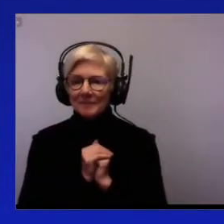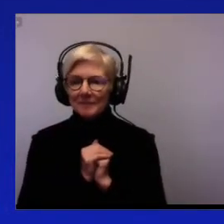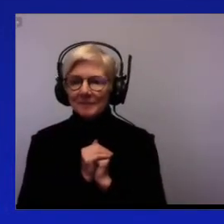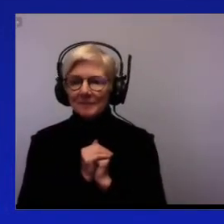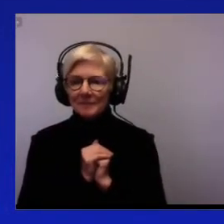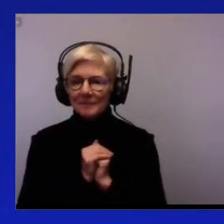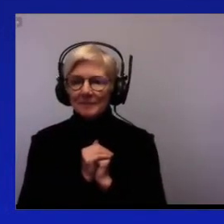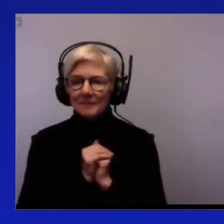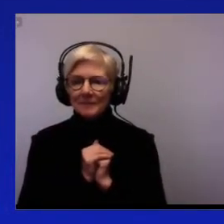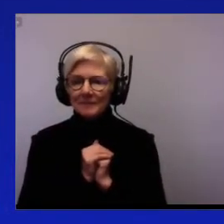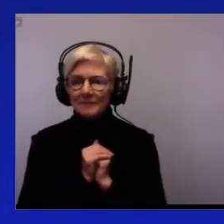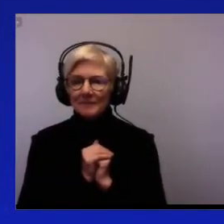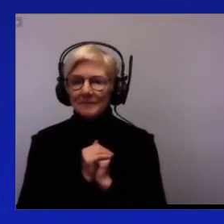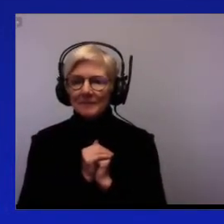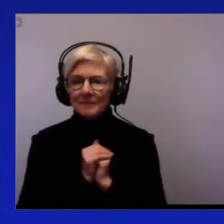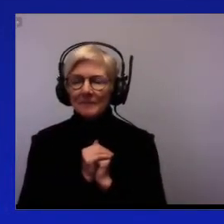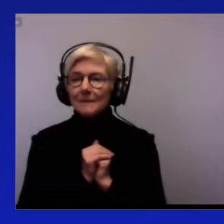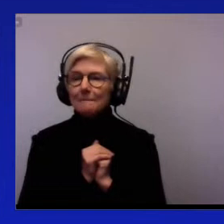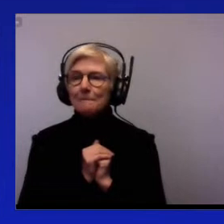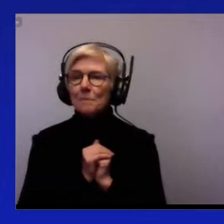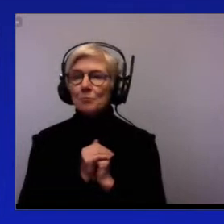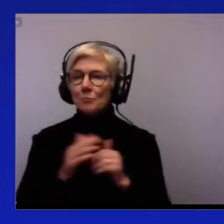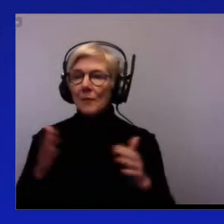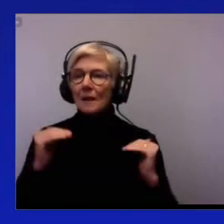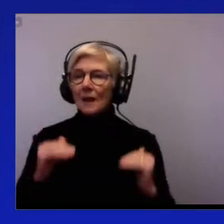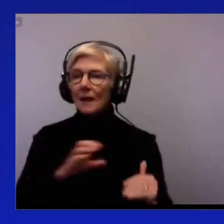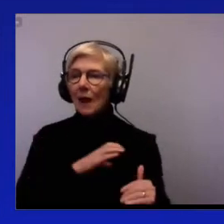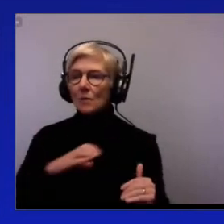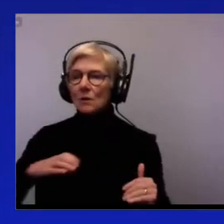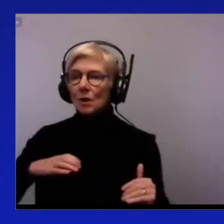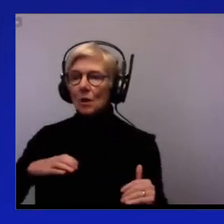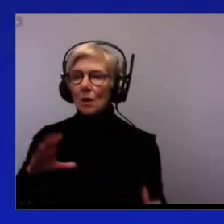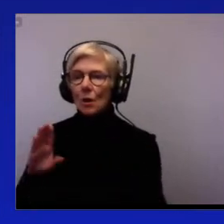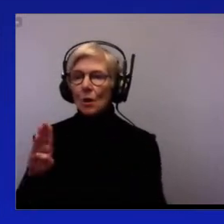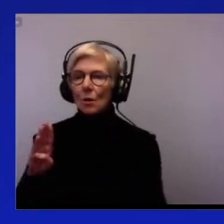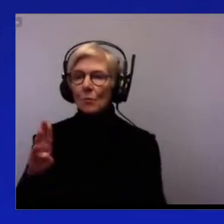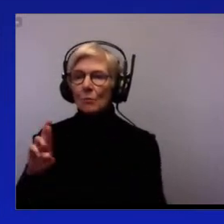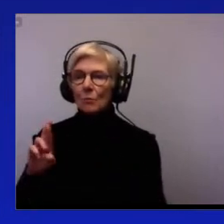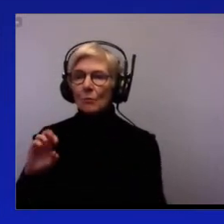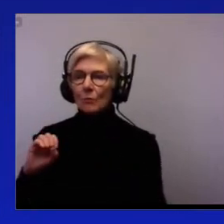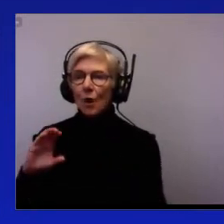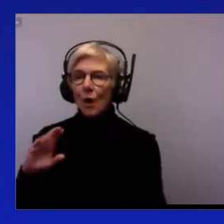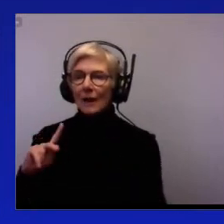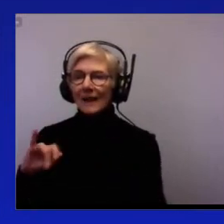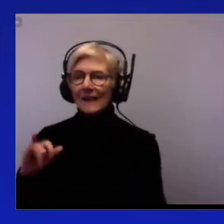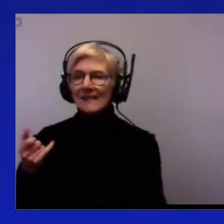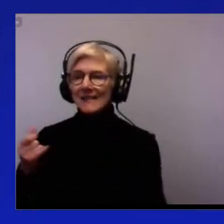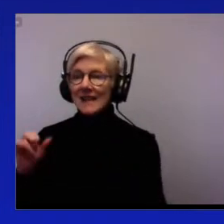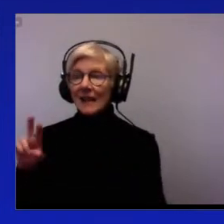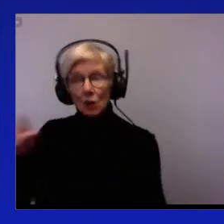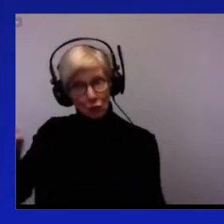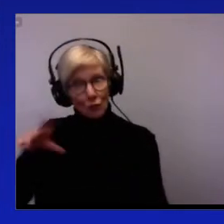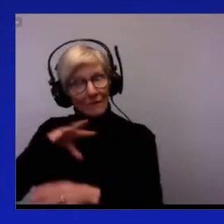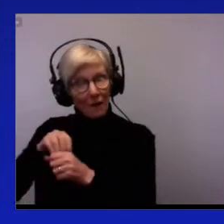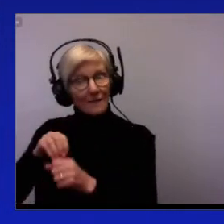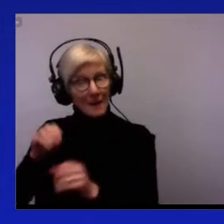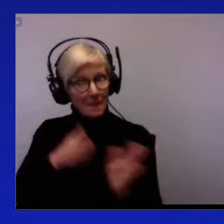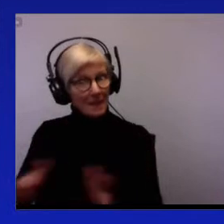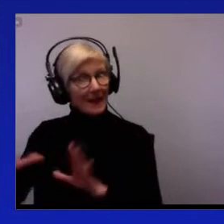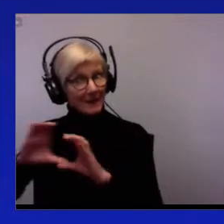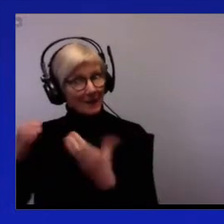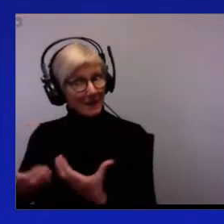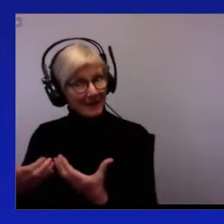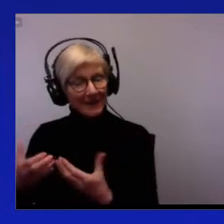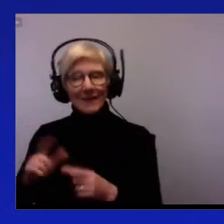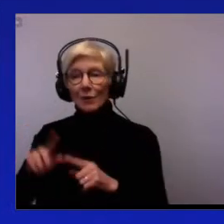Thank you very much. Councillor Barakini, I believe, is also on planning, but also next on the list. So over to you. Thanks, Chair.